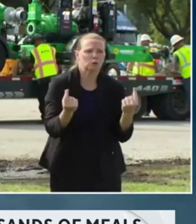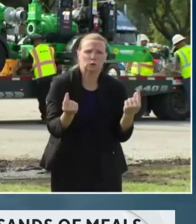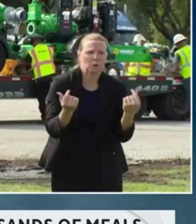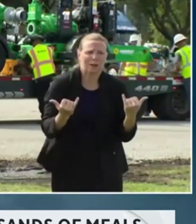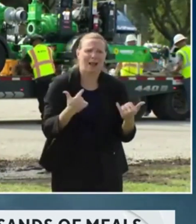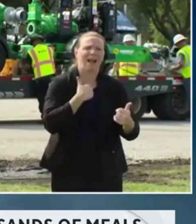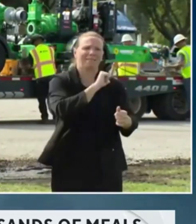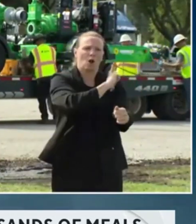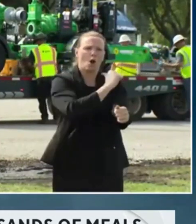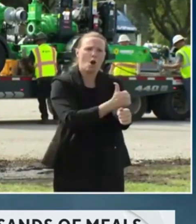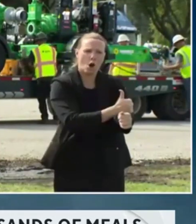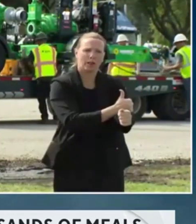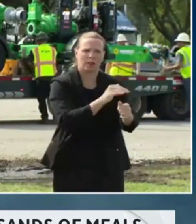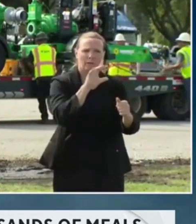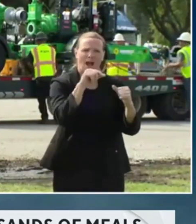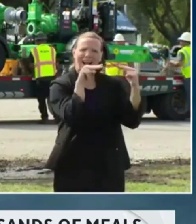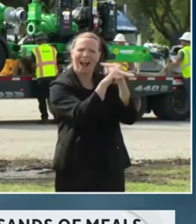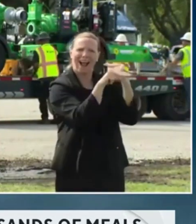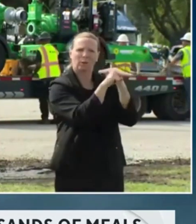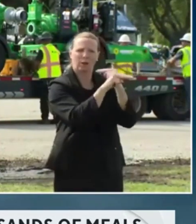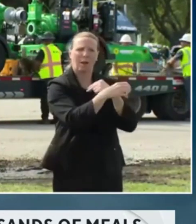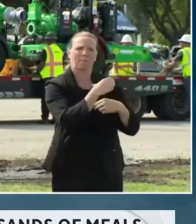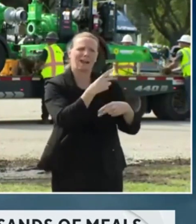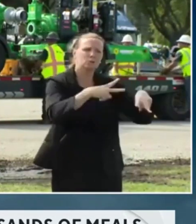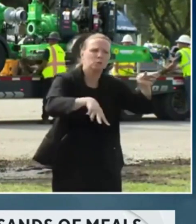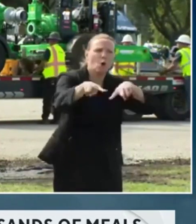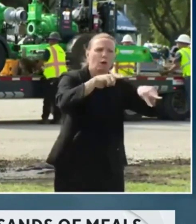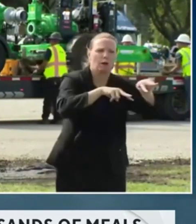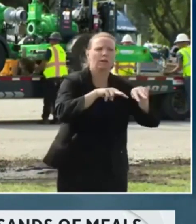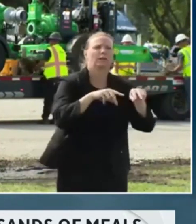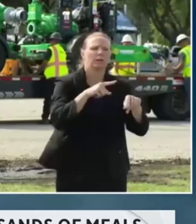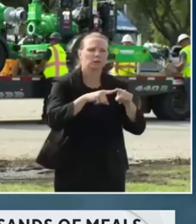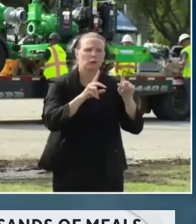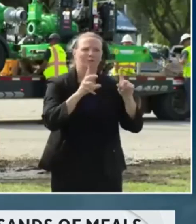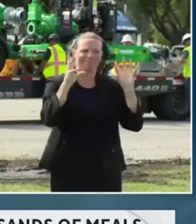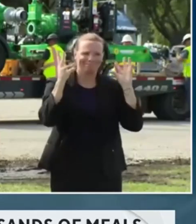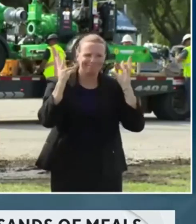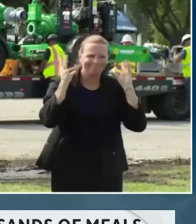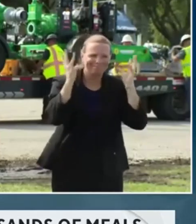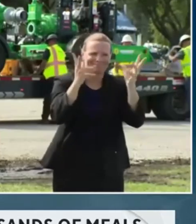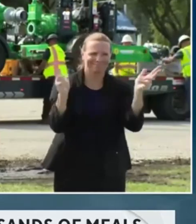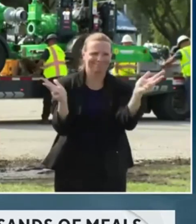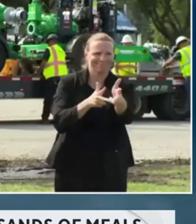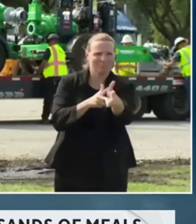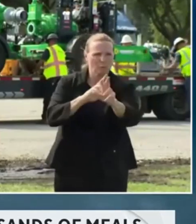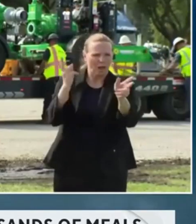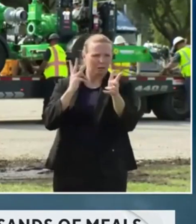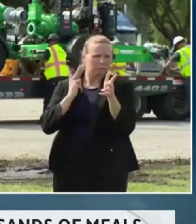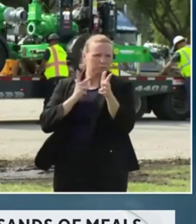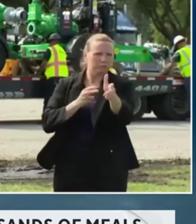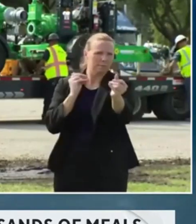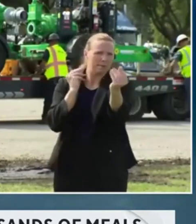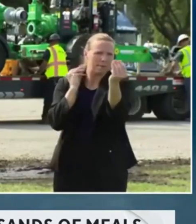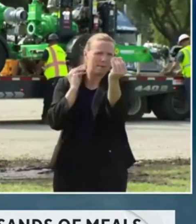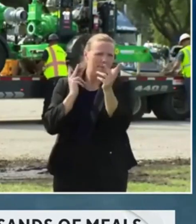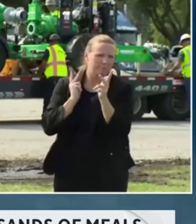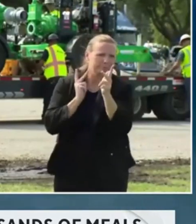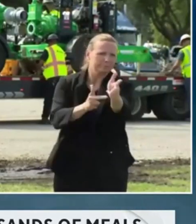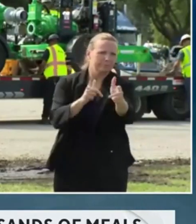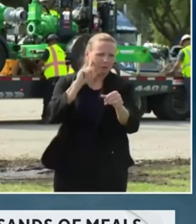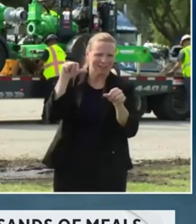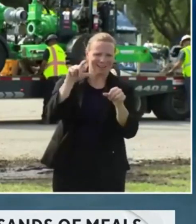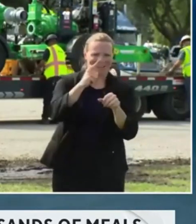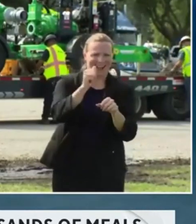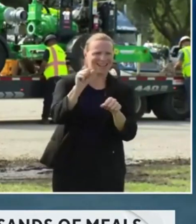highway patrols to escort with the siren so they get there quicker major fuel trucks. So we've had